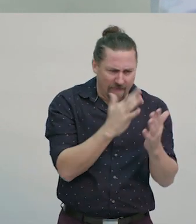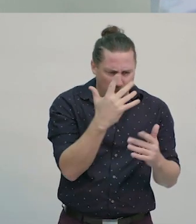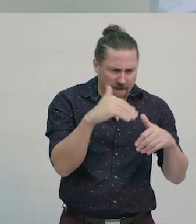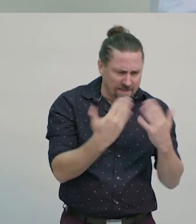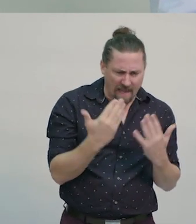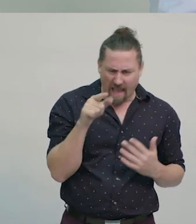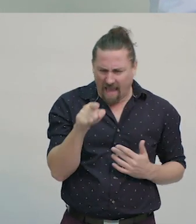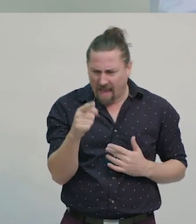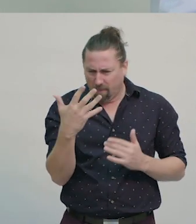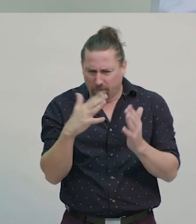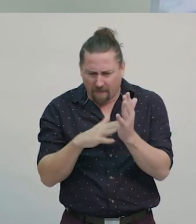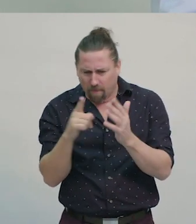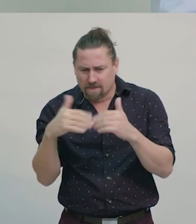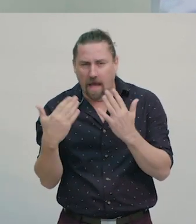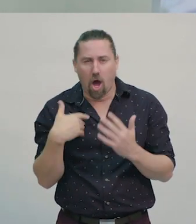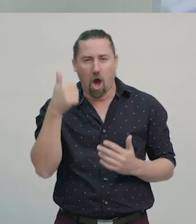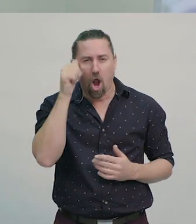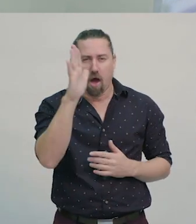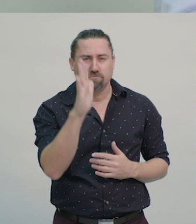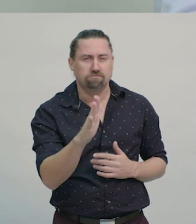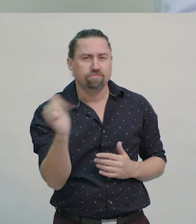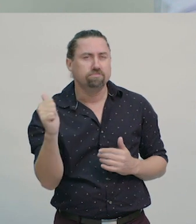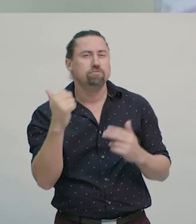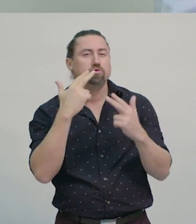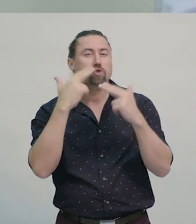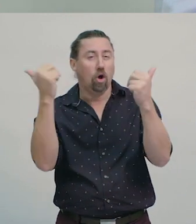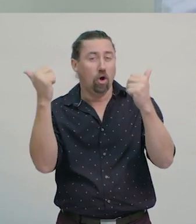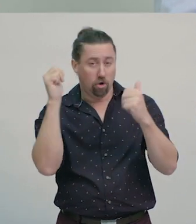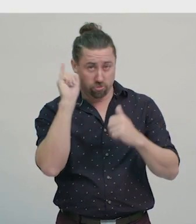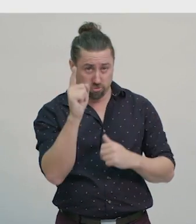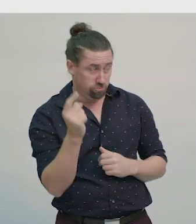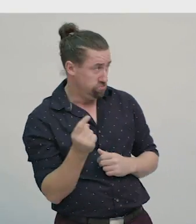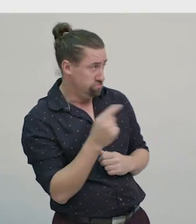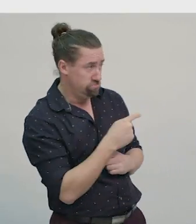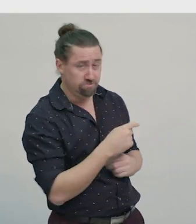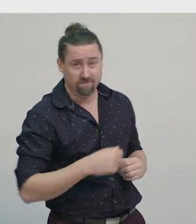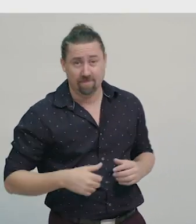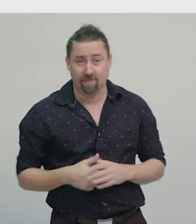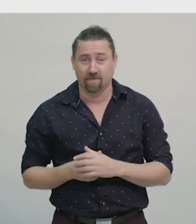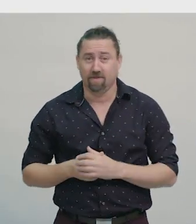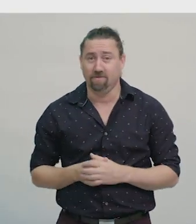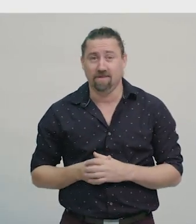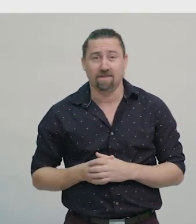days, but I know a rap that can help us remember. Let's listen.